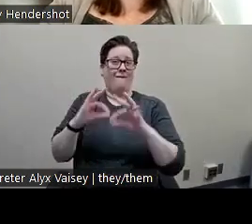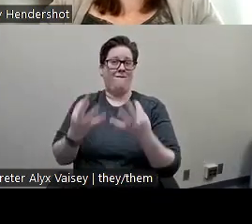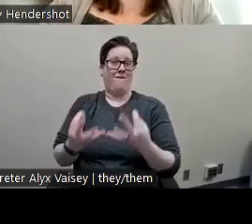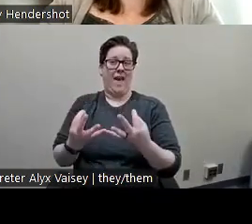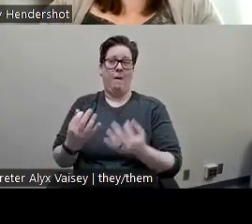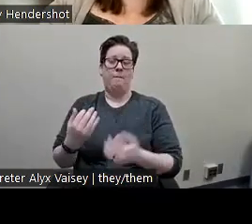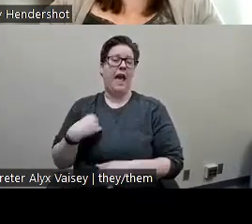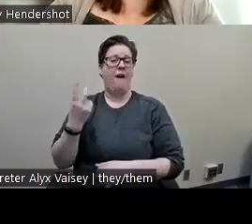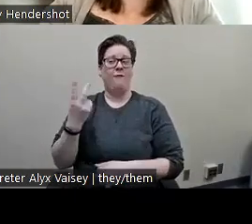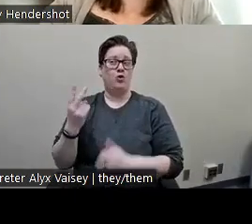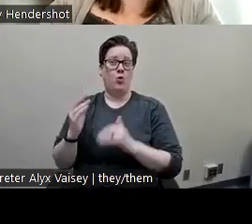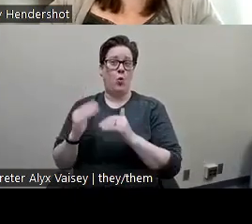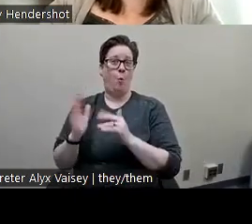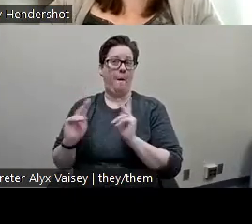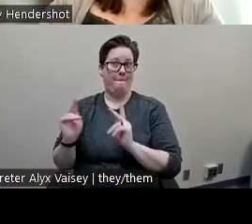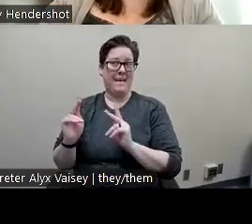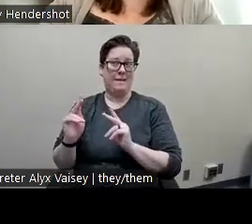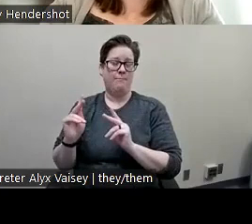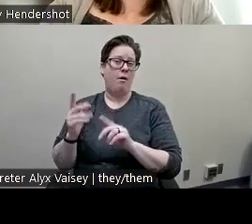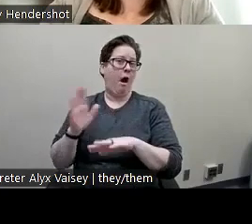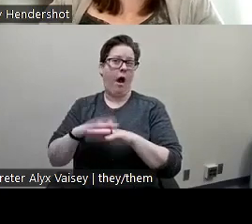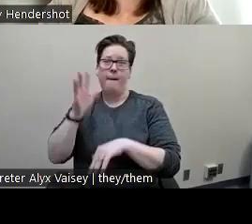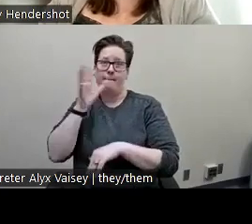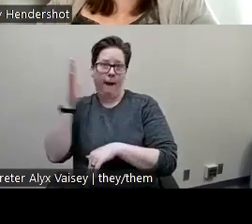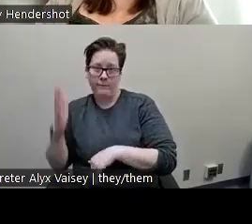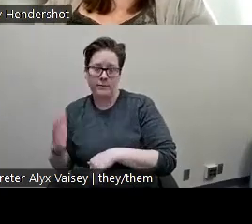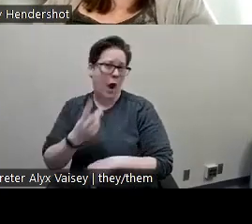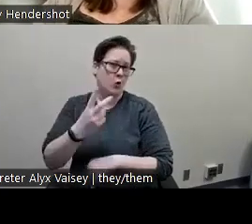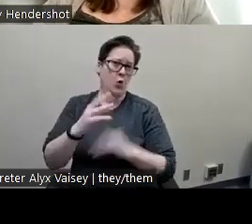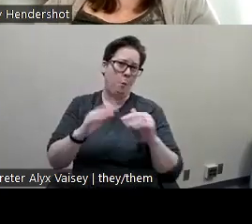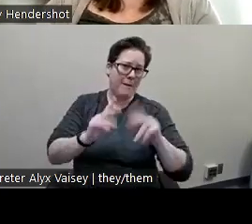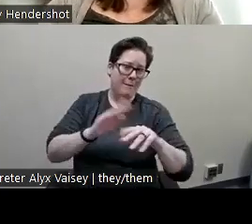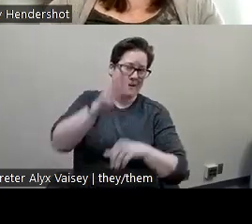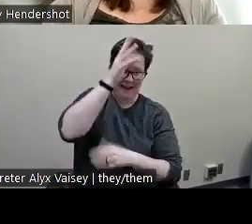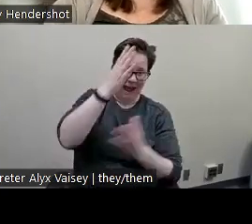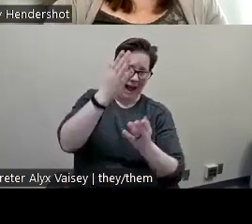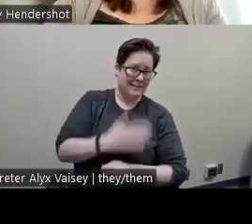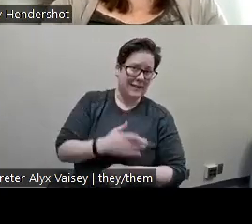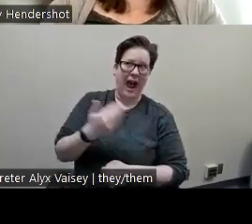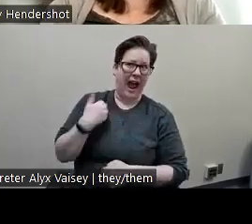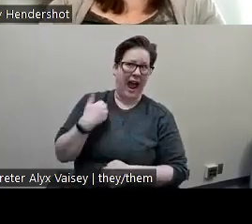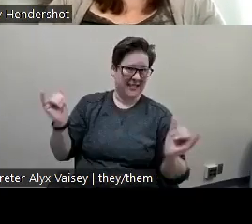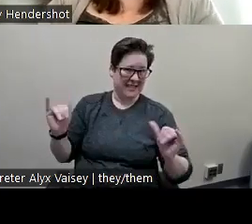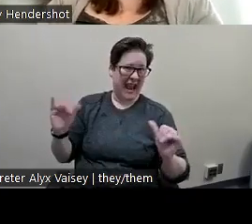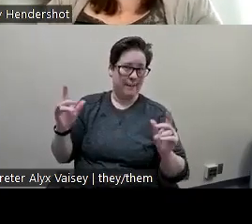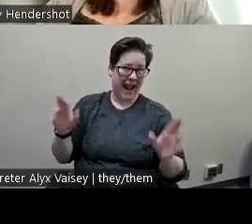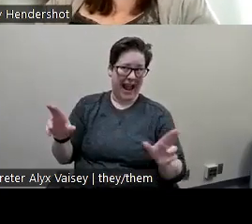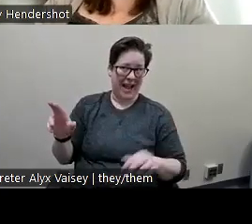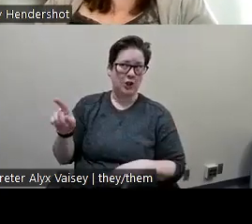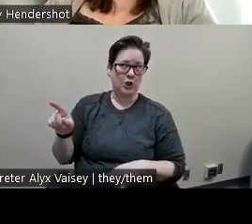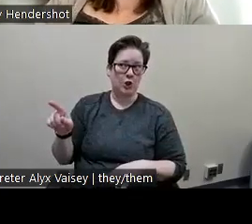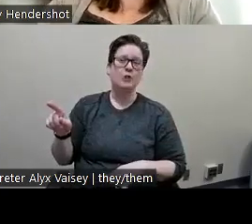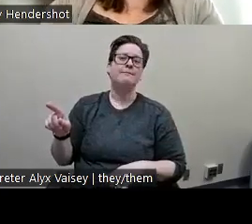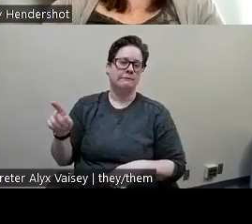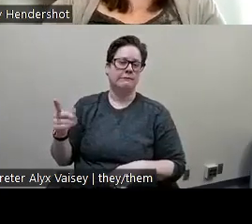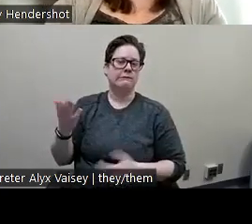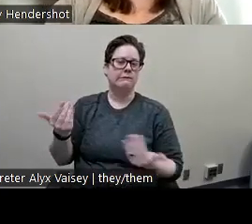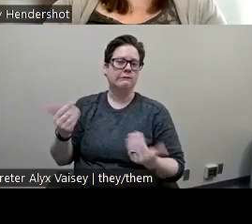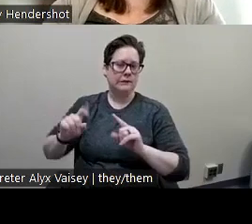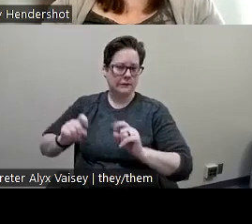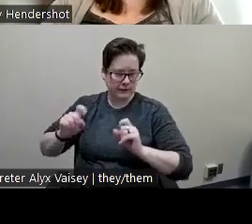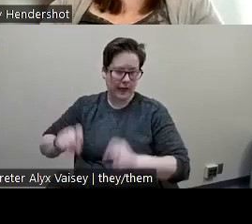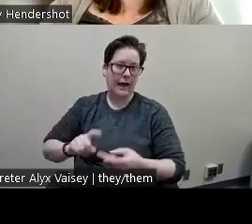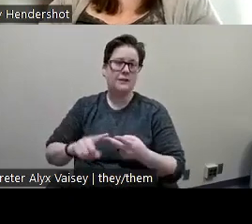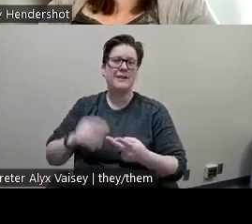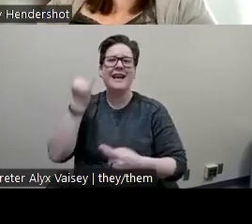always just say, come talk to us. We might recommend you have testing. Anyone with a family history of a very rare cancer, when we think about